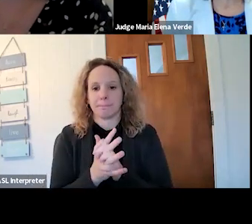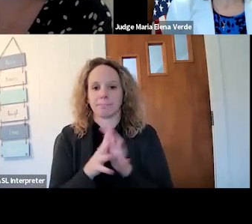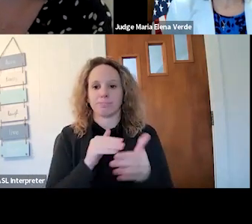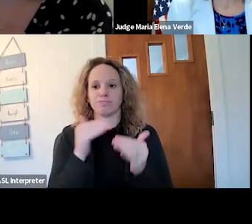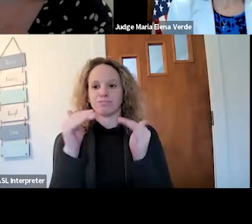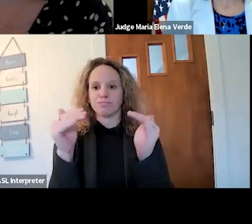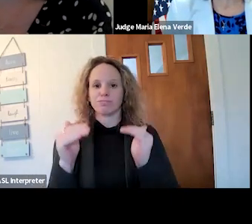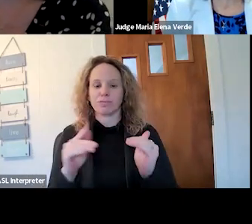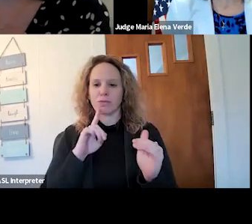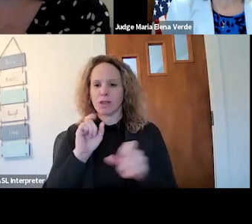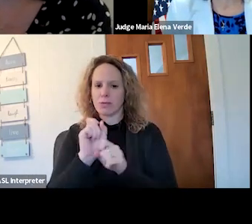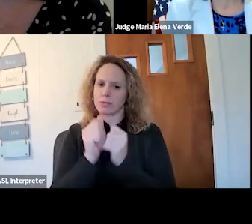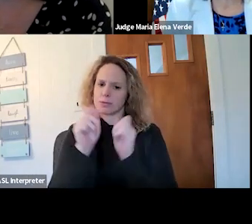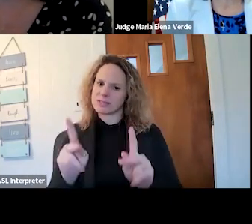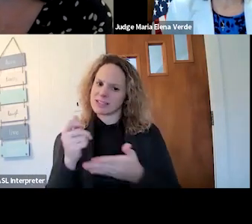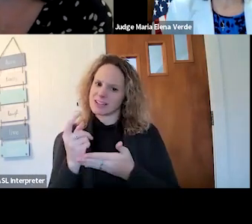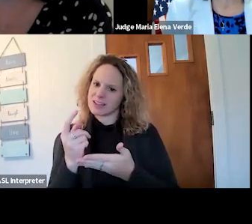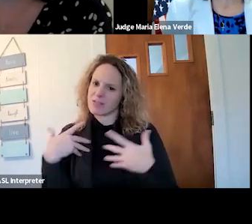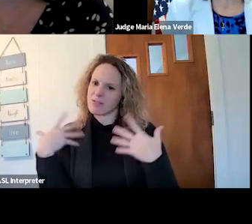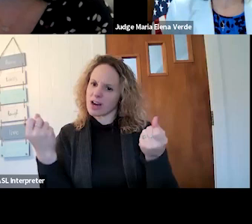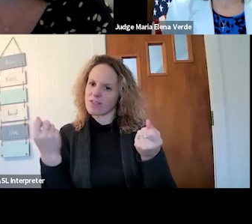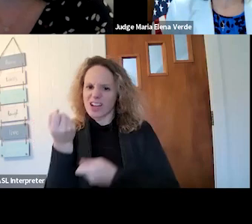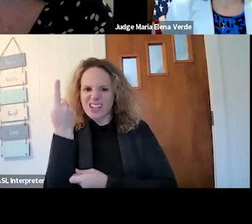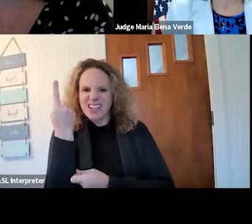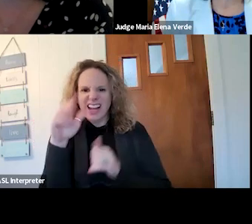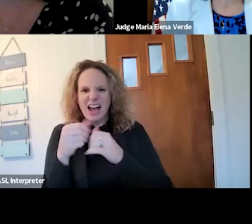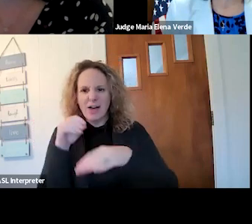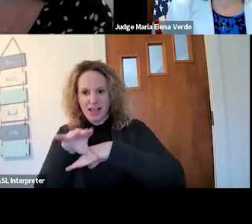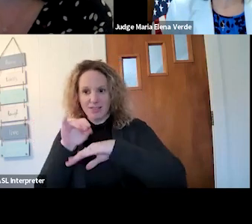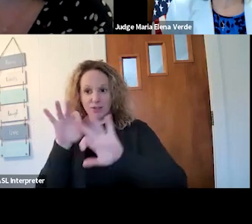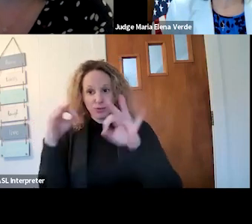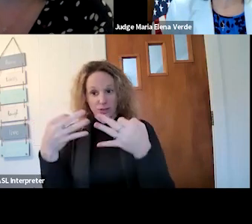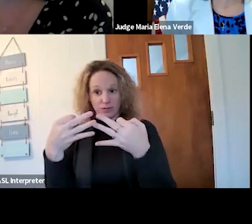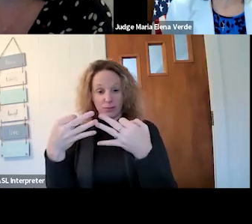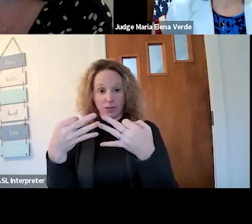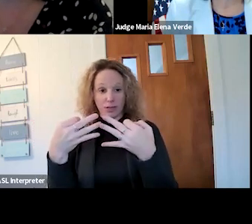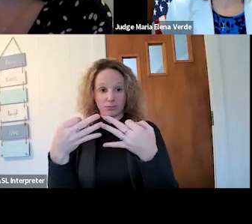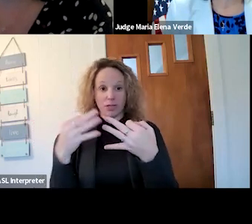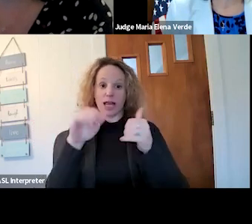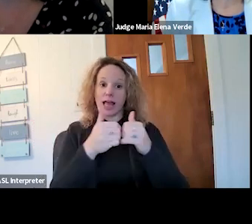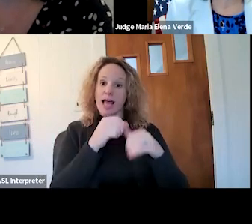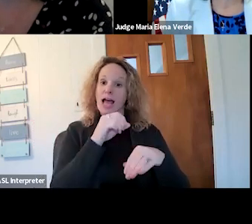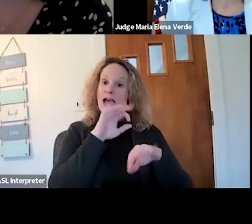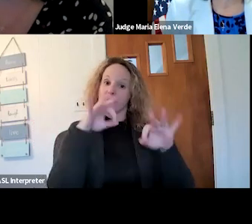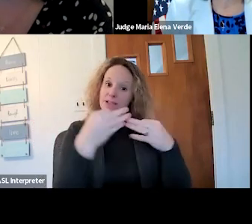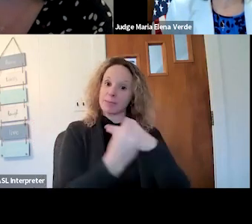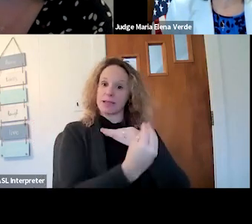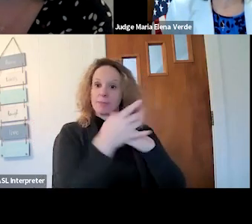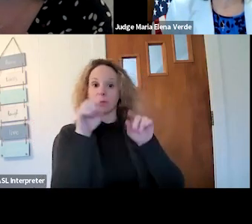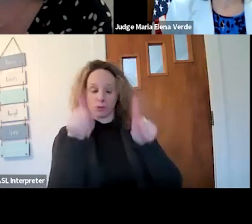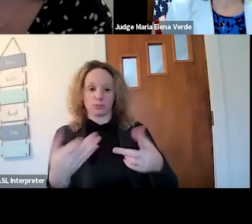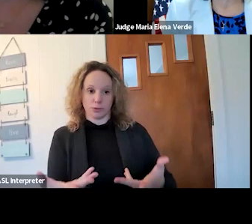Next, we can really work with someone in recovery to understand how they influence the family unit and how the family unit may influence